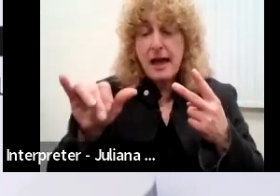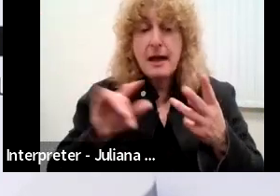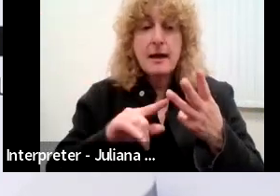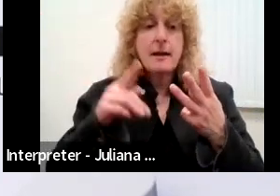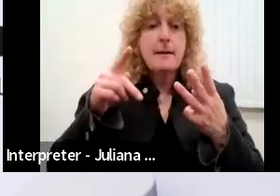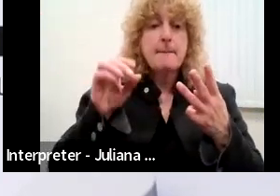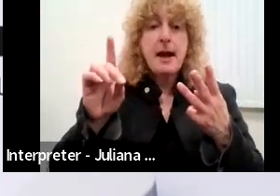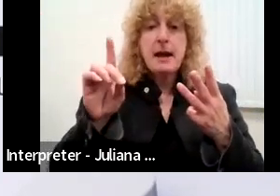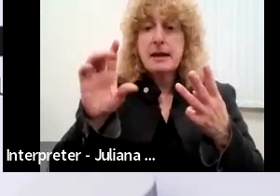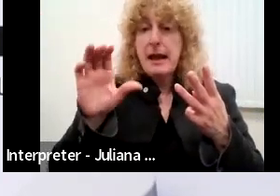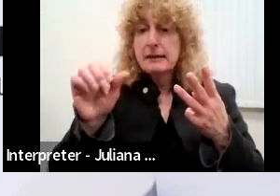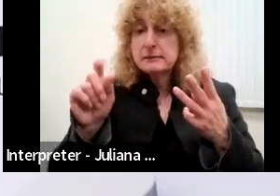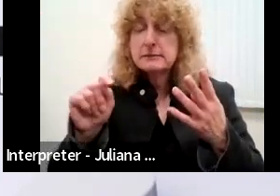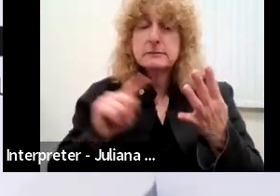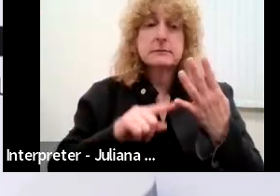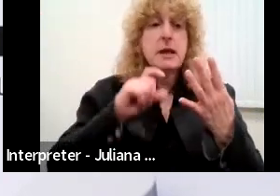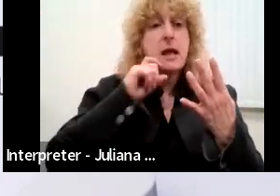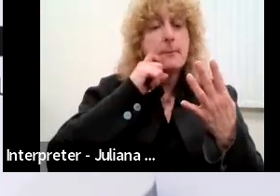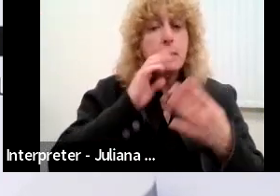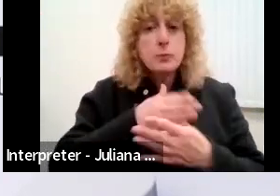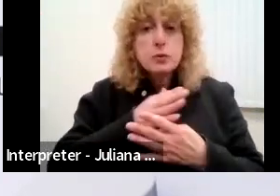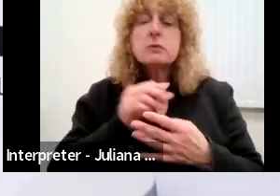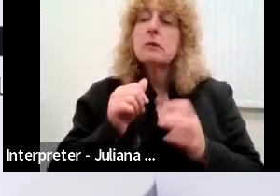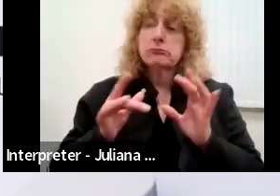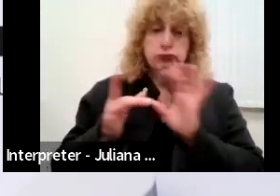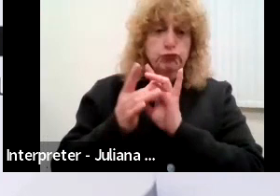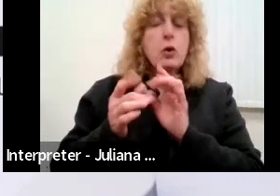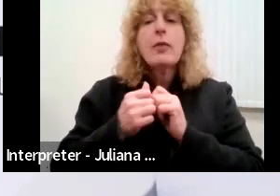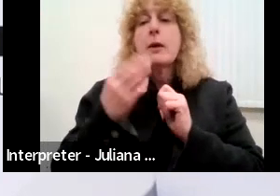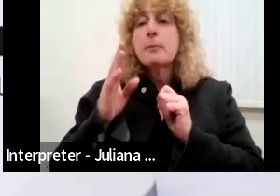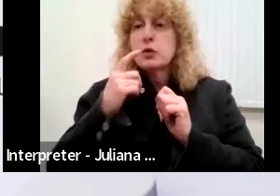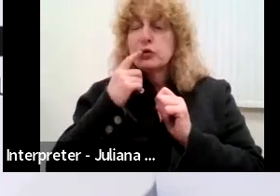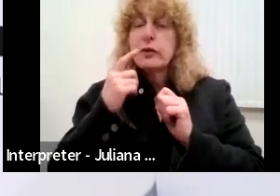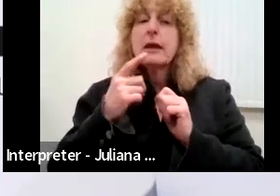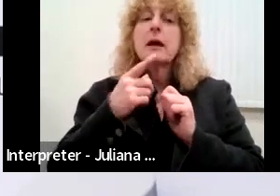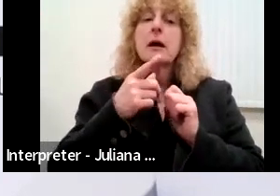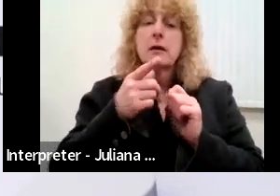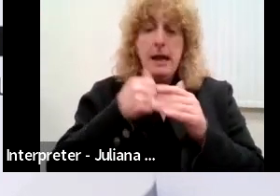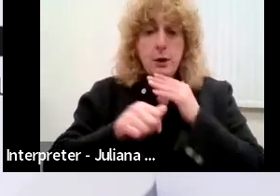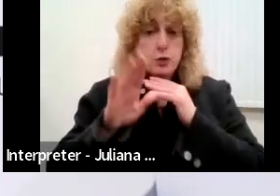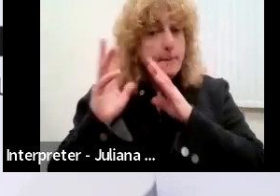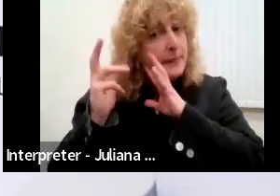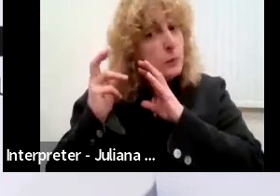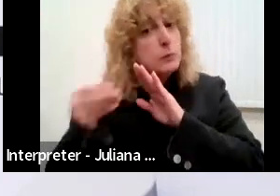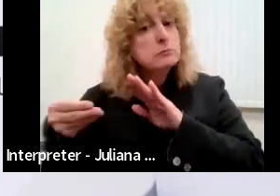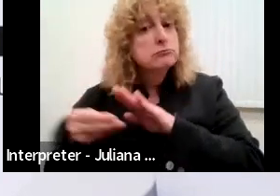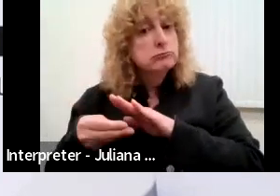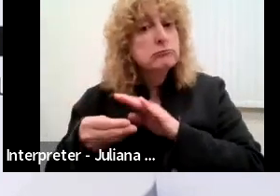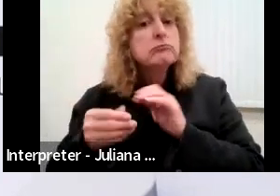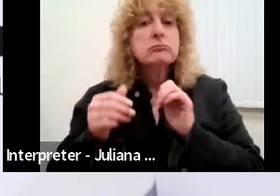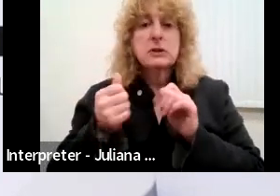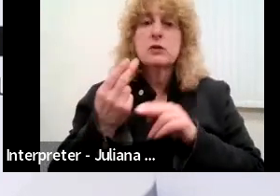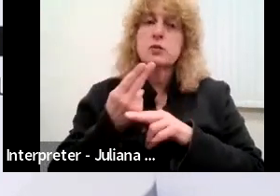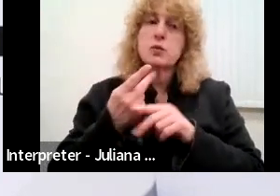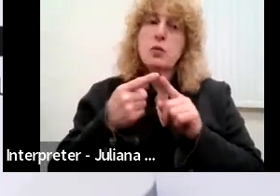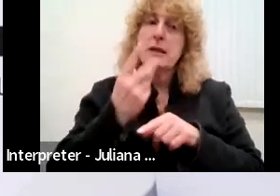Apple Music, you can connect this by Bluetooth, and it just goes under your pillow. And you can use that